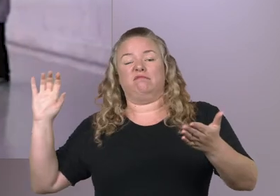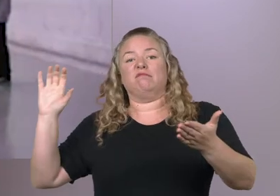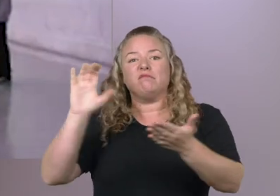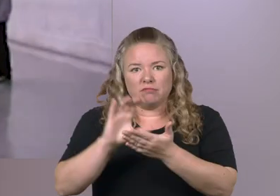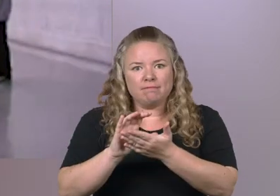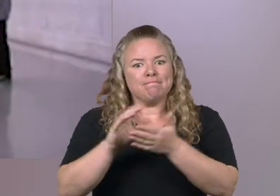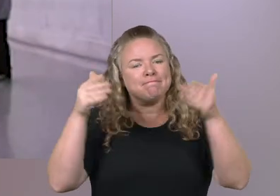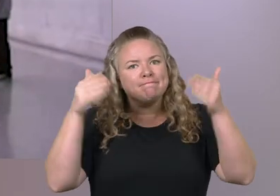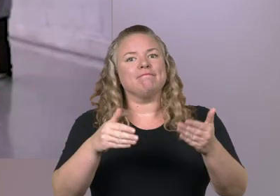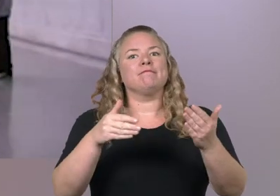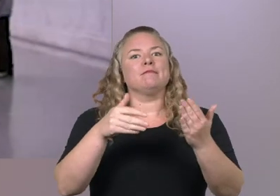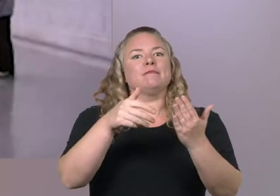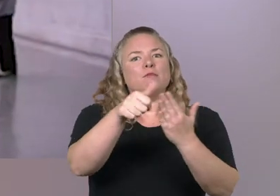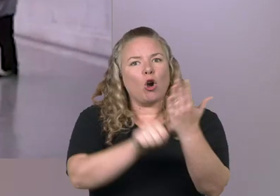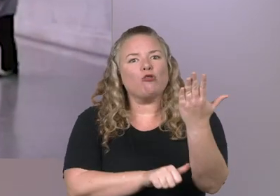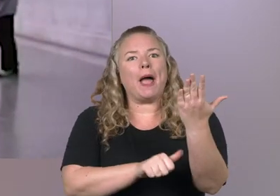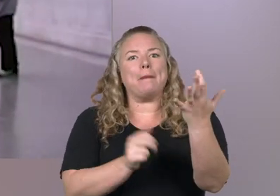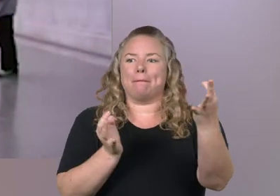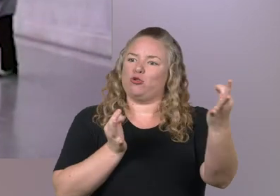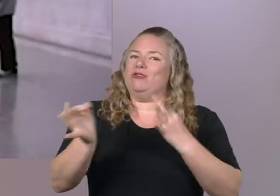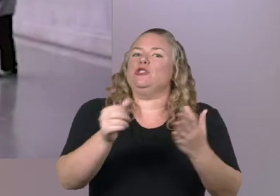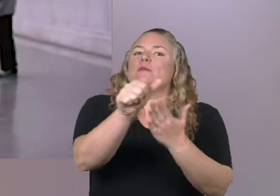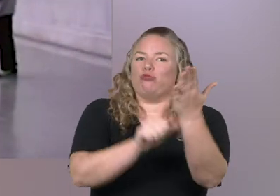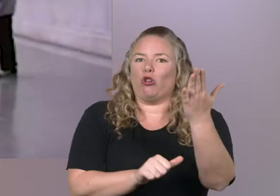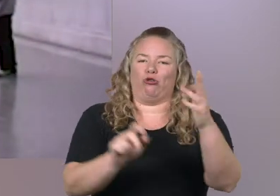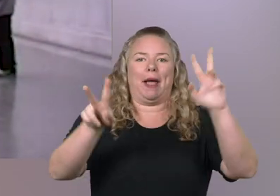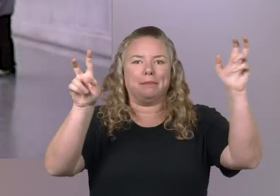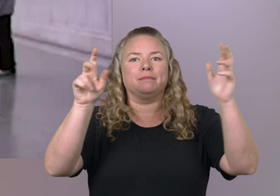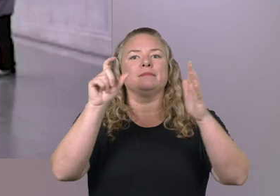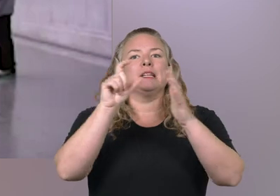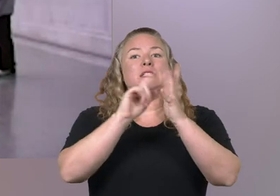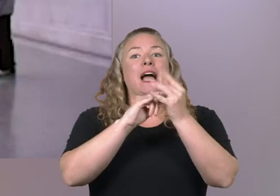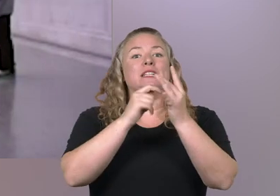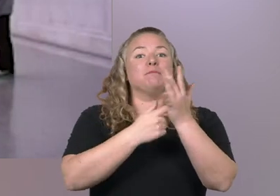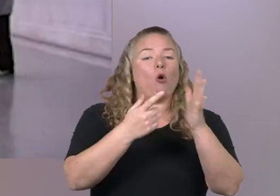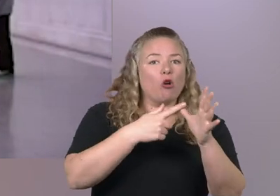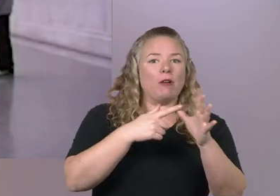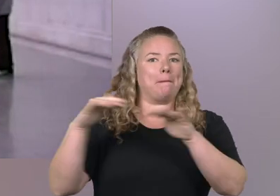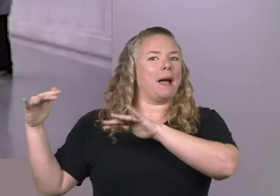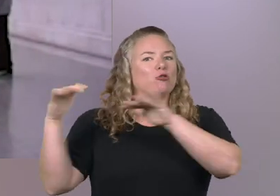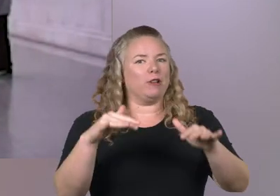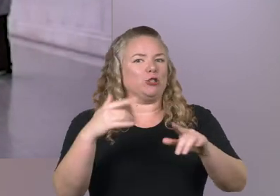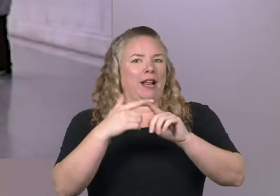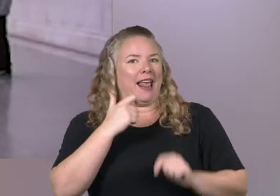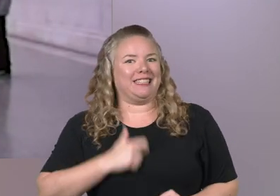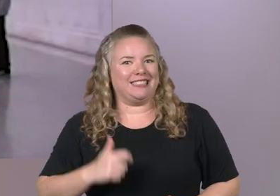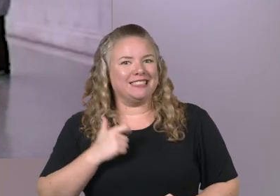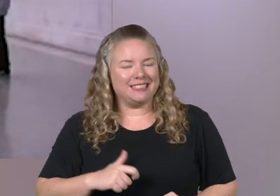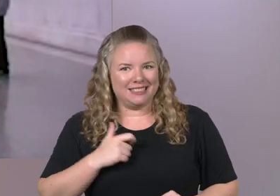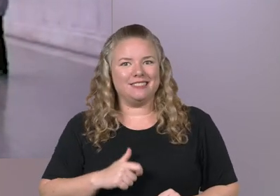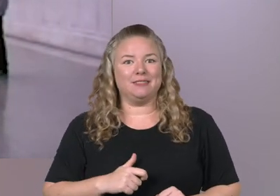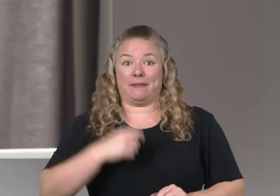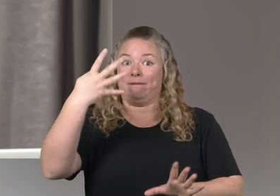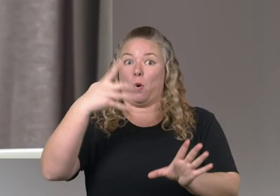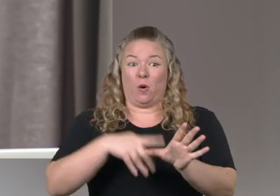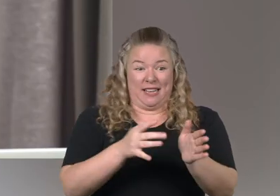funded by political initiatives, a program, a strategic program called Diasporas, Migration, Identities.